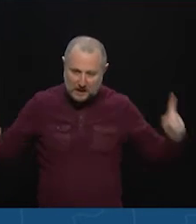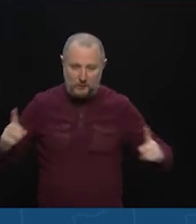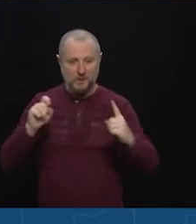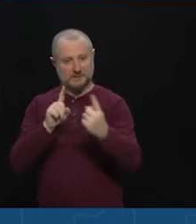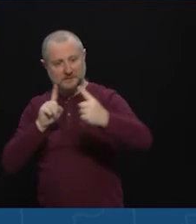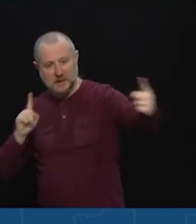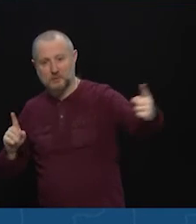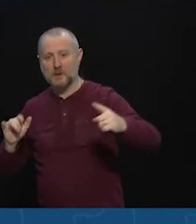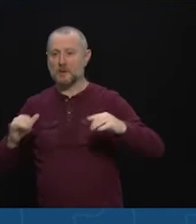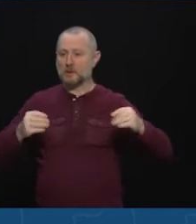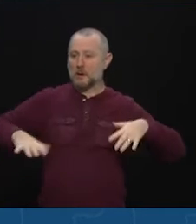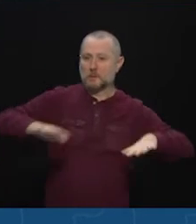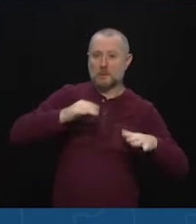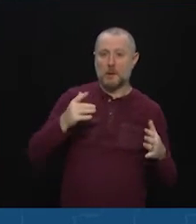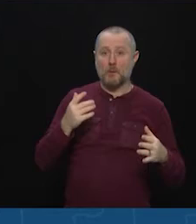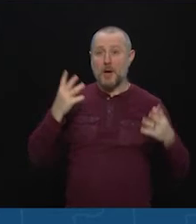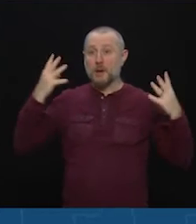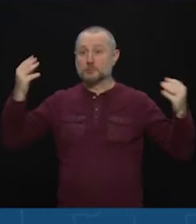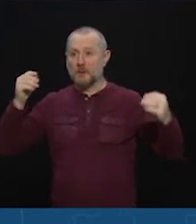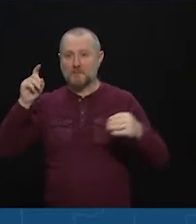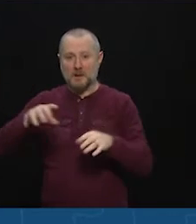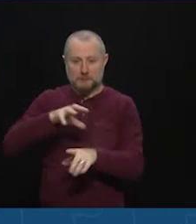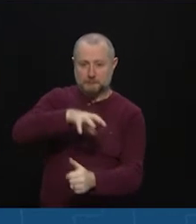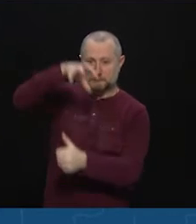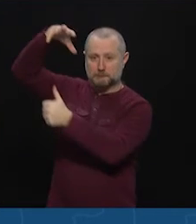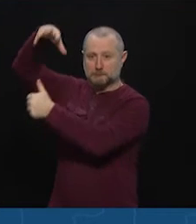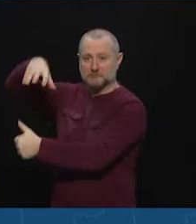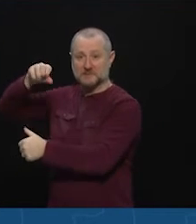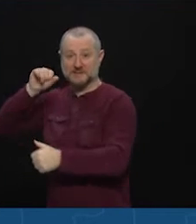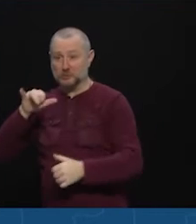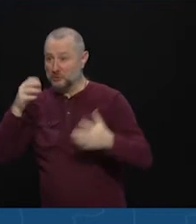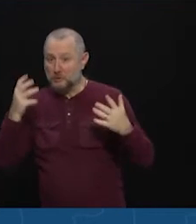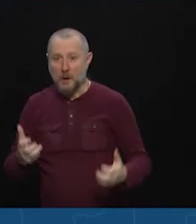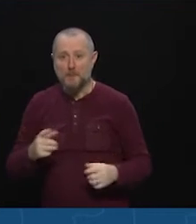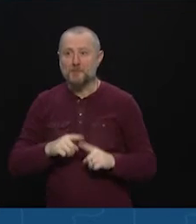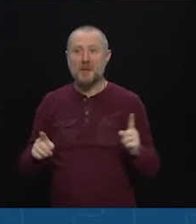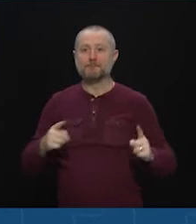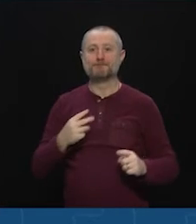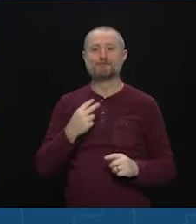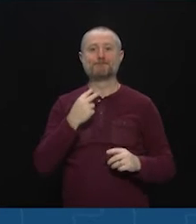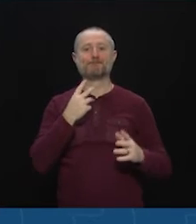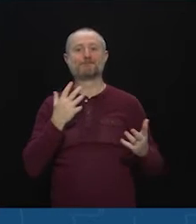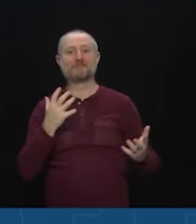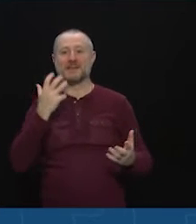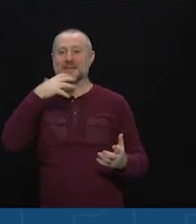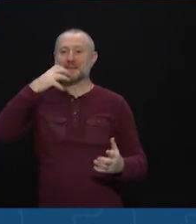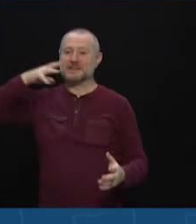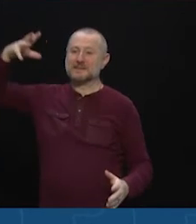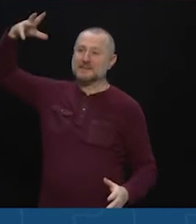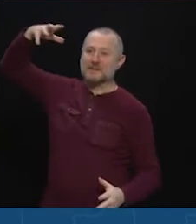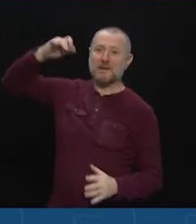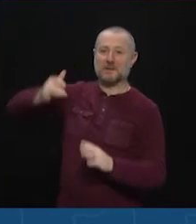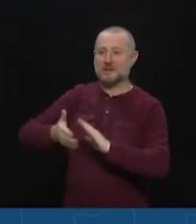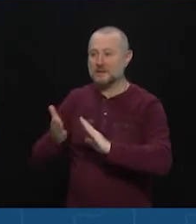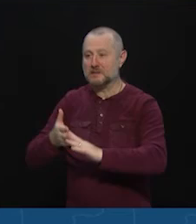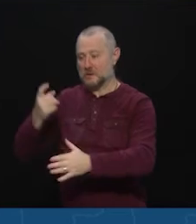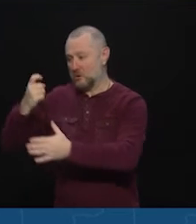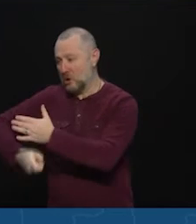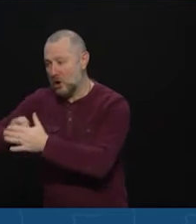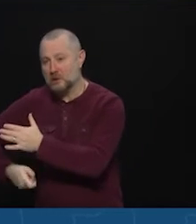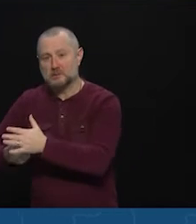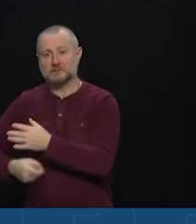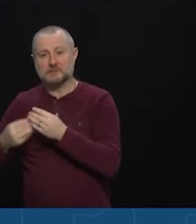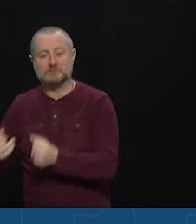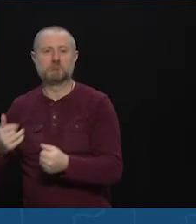have outdoor dining, which I think is incredible. And you have to pay for those expensive heaters and more expansion. Maybe it's in a parking lot or on